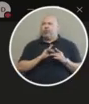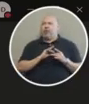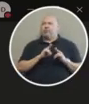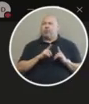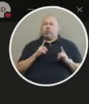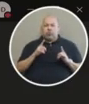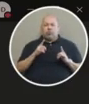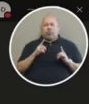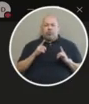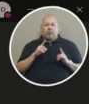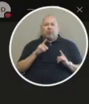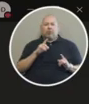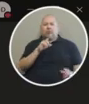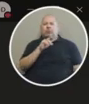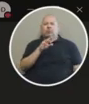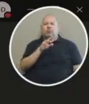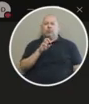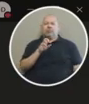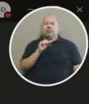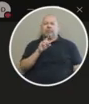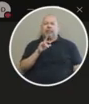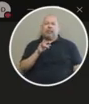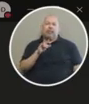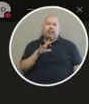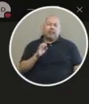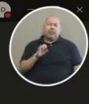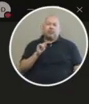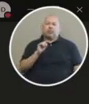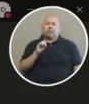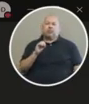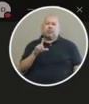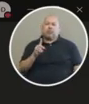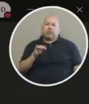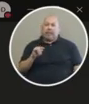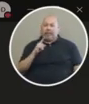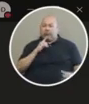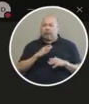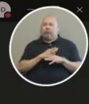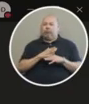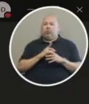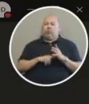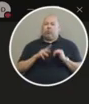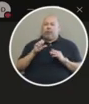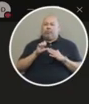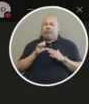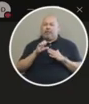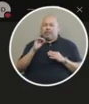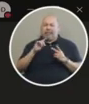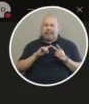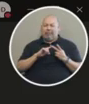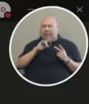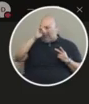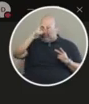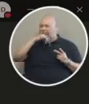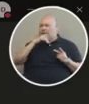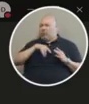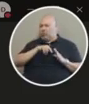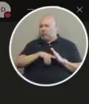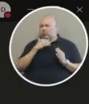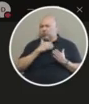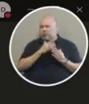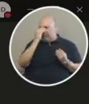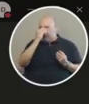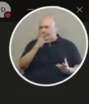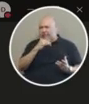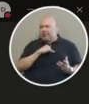the resilience toolkit. For the benefit of the public, if y'all can share what website that is. And I think it has so much great information,